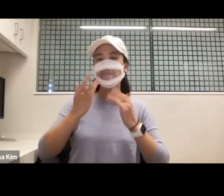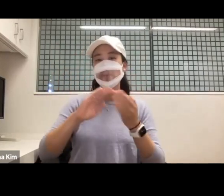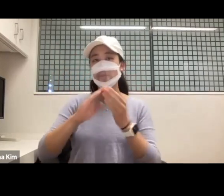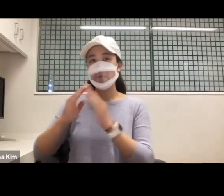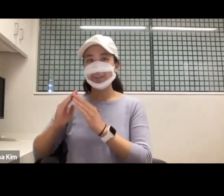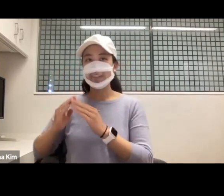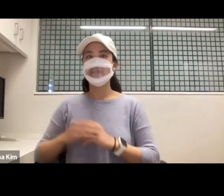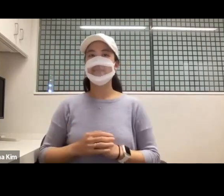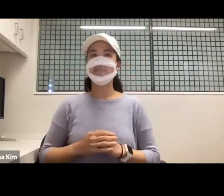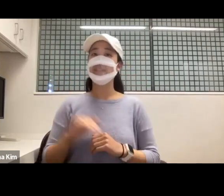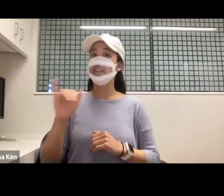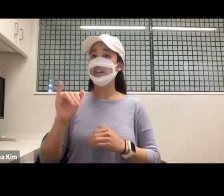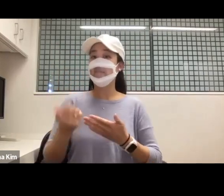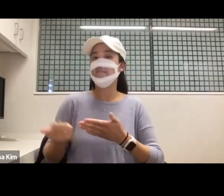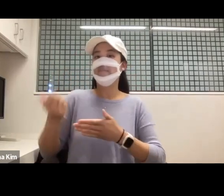under-resourced communities